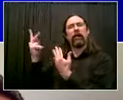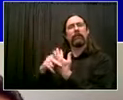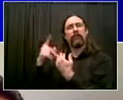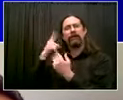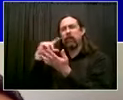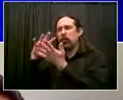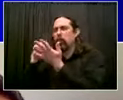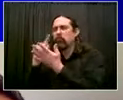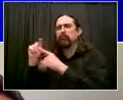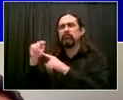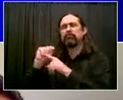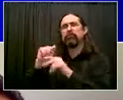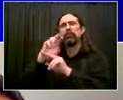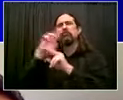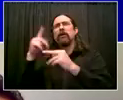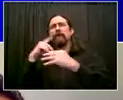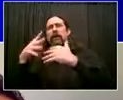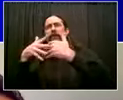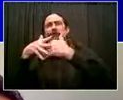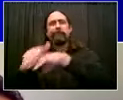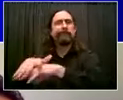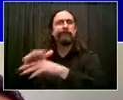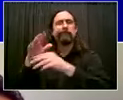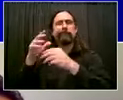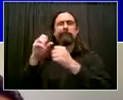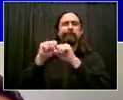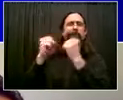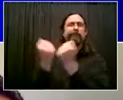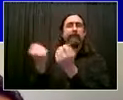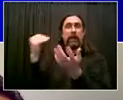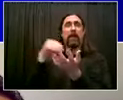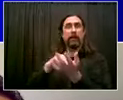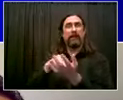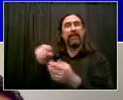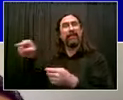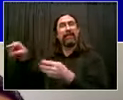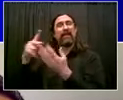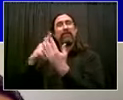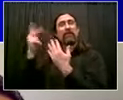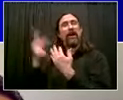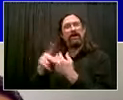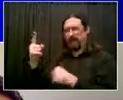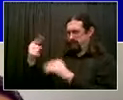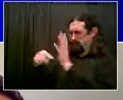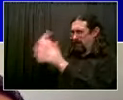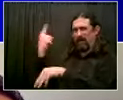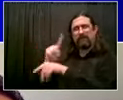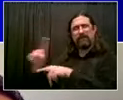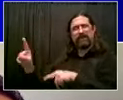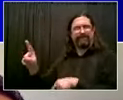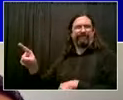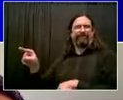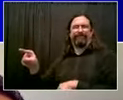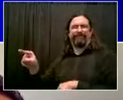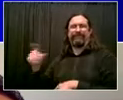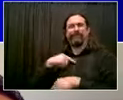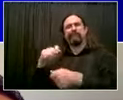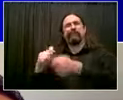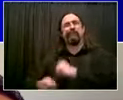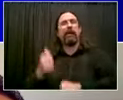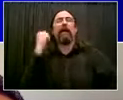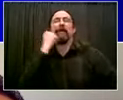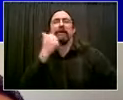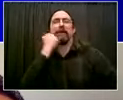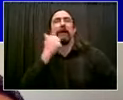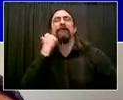folks coming out of Rikers. These are the things that work. It's time for the state of New York to take that model and